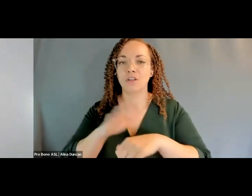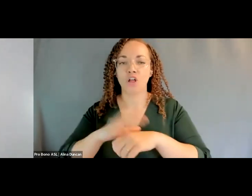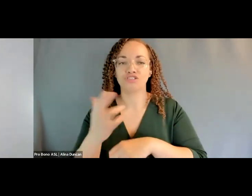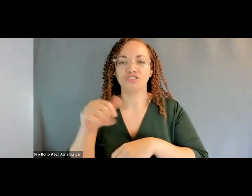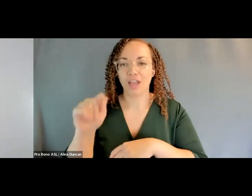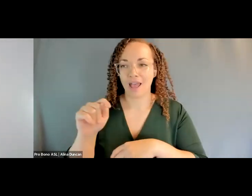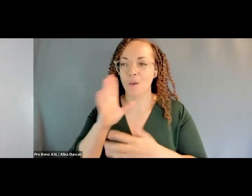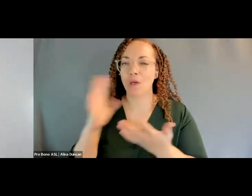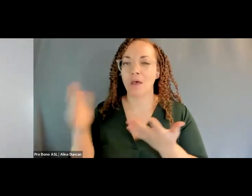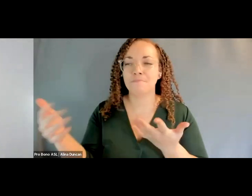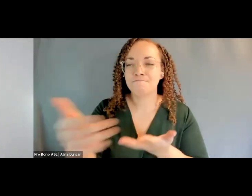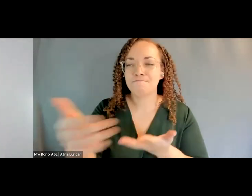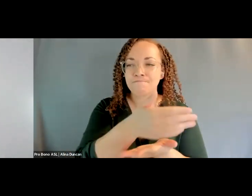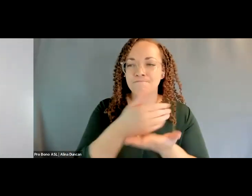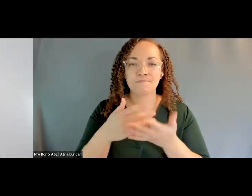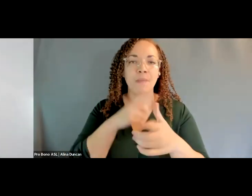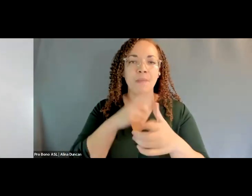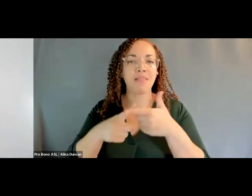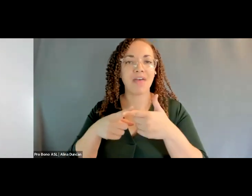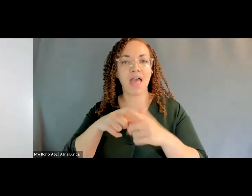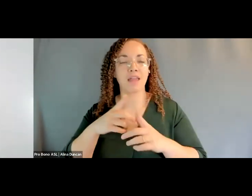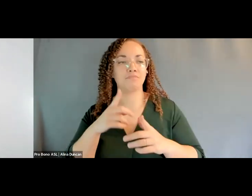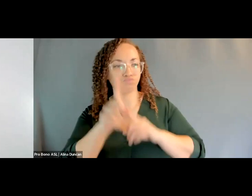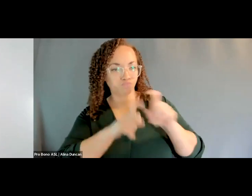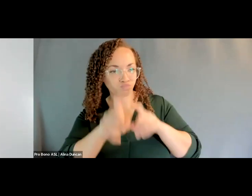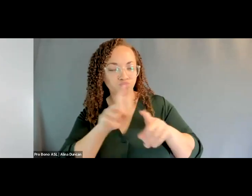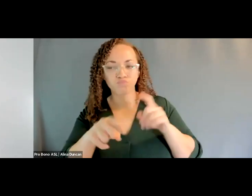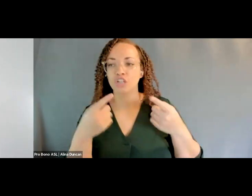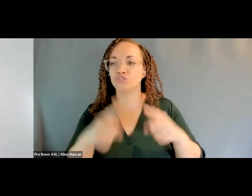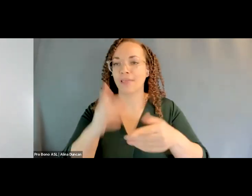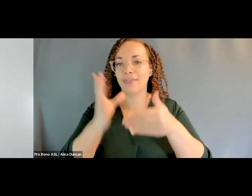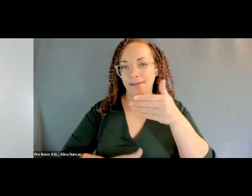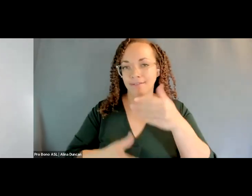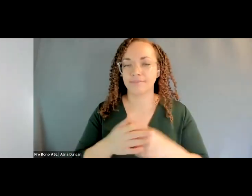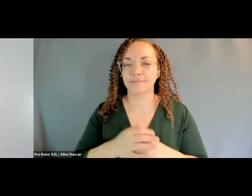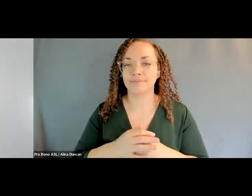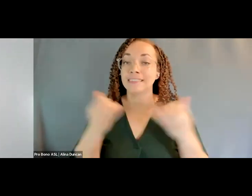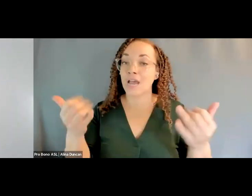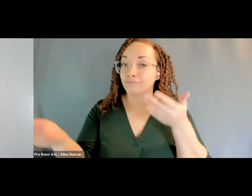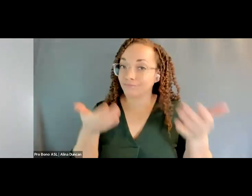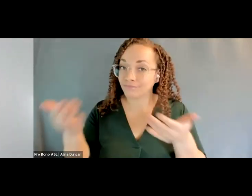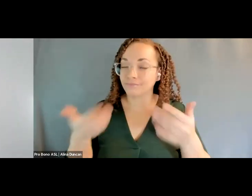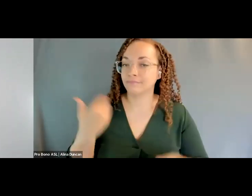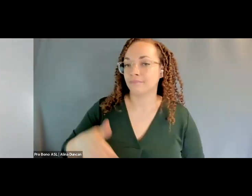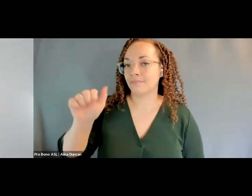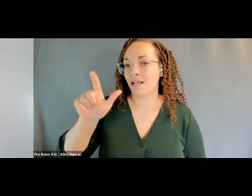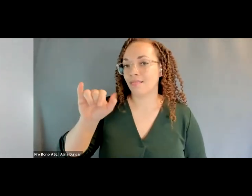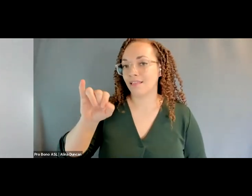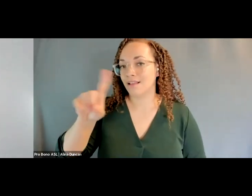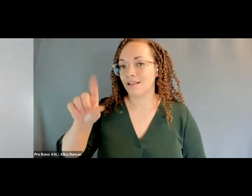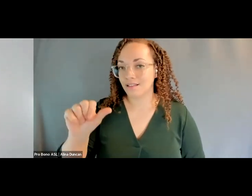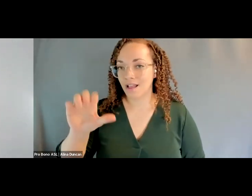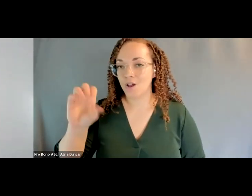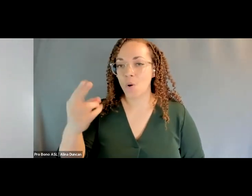end. Now for some introductions. My name is Aliza Cohen, and I'm the research coordinator at Drug Policy